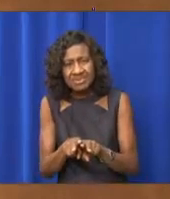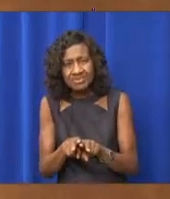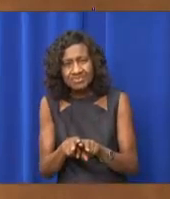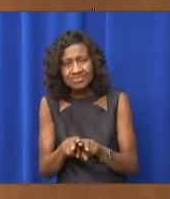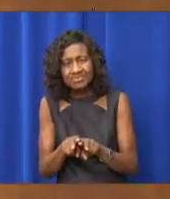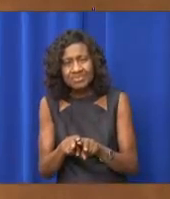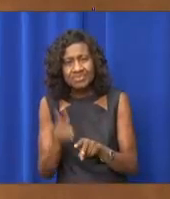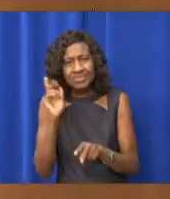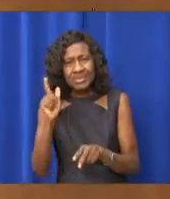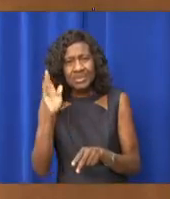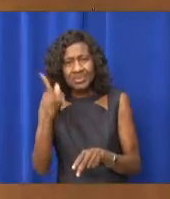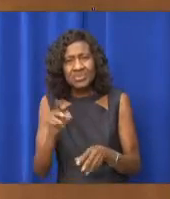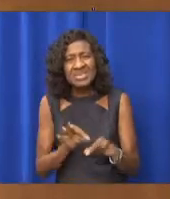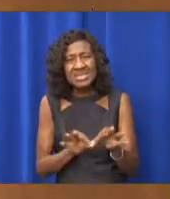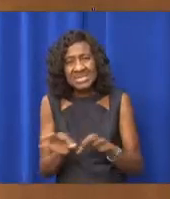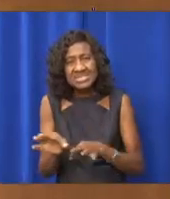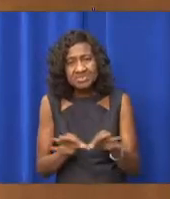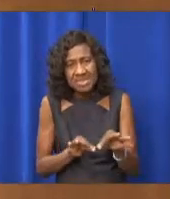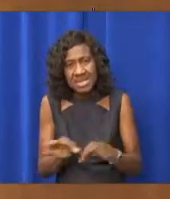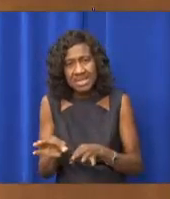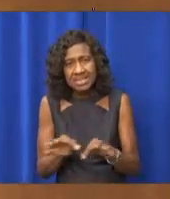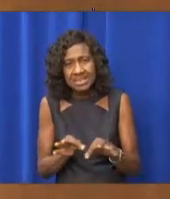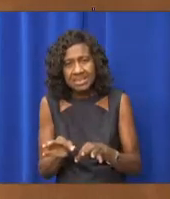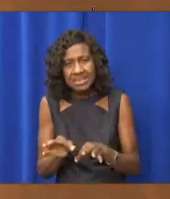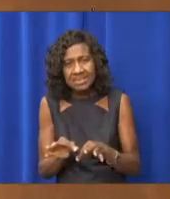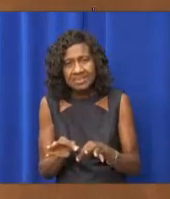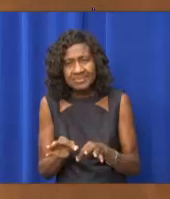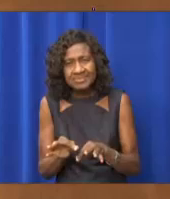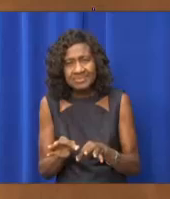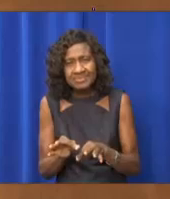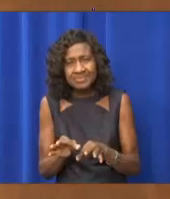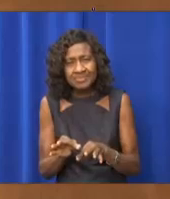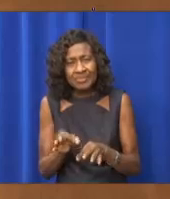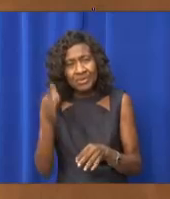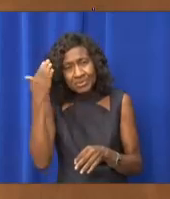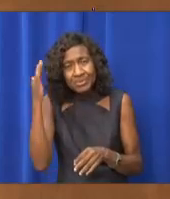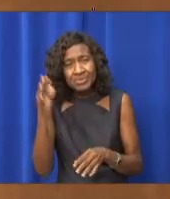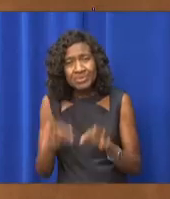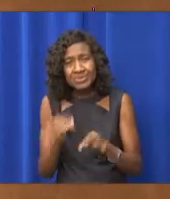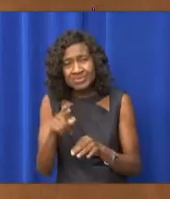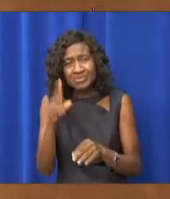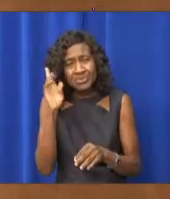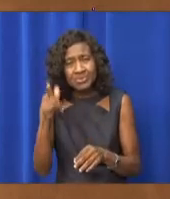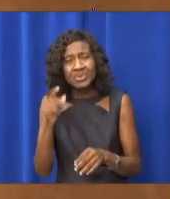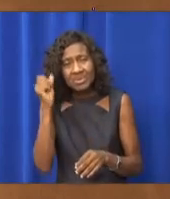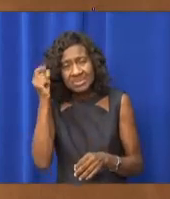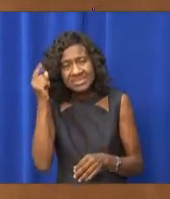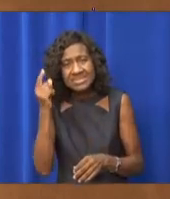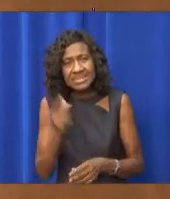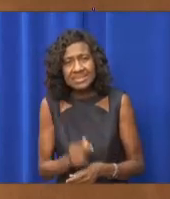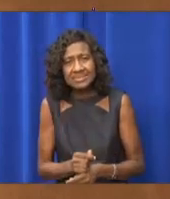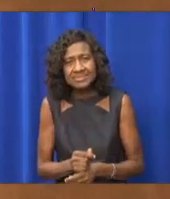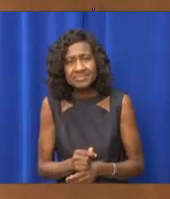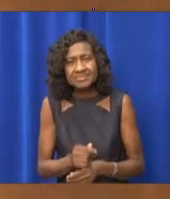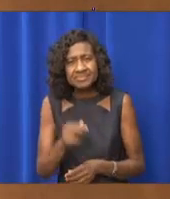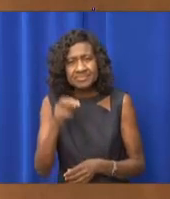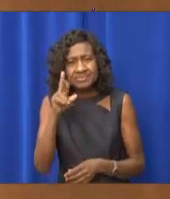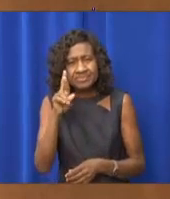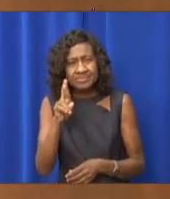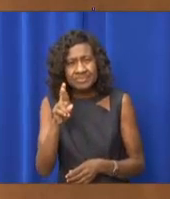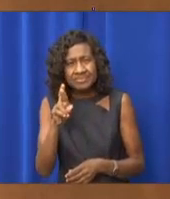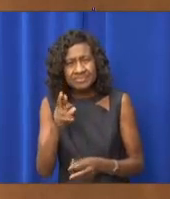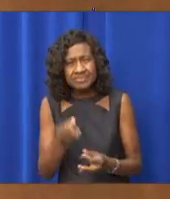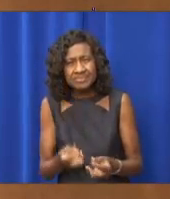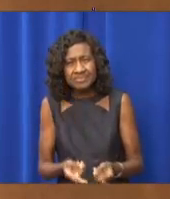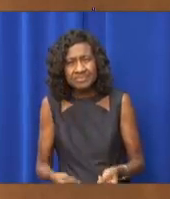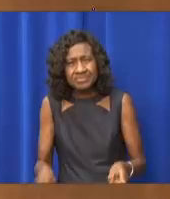head around, so I hope I'll be able to describe it in a way that at least some of you might be able to follow. The R0 value is